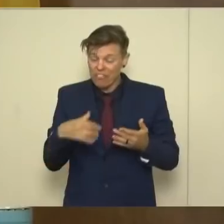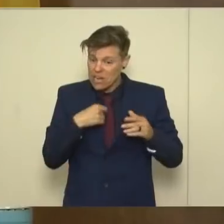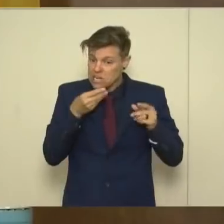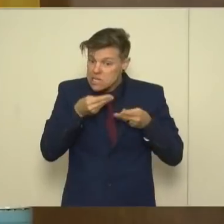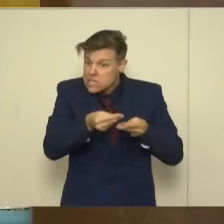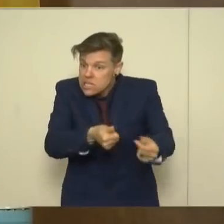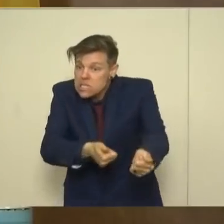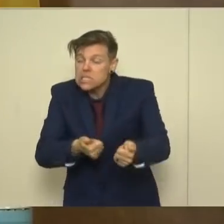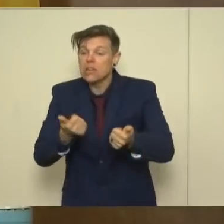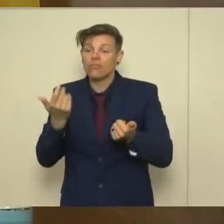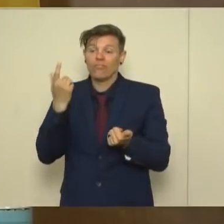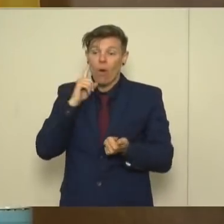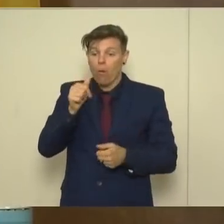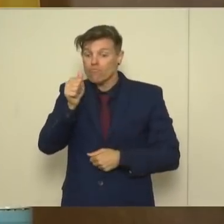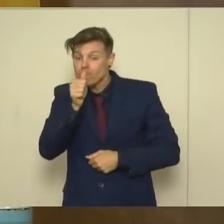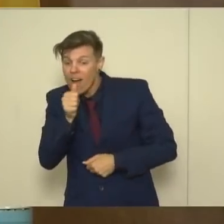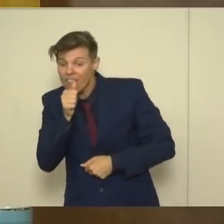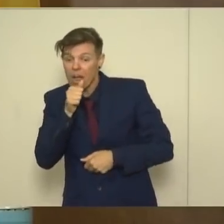sector